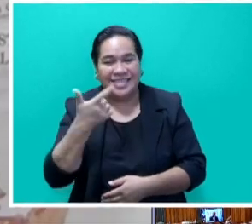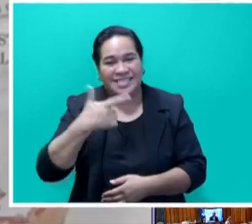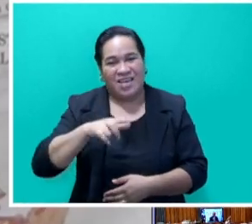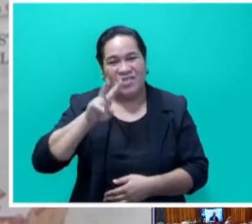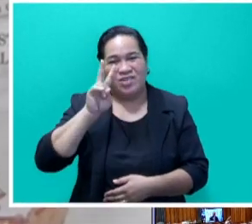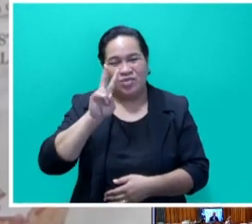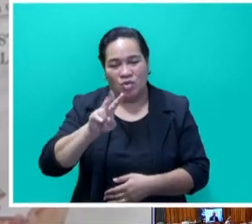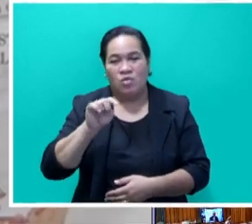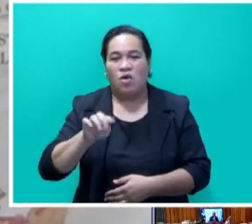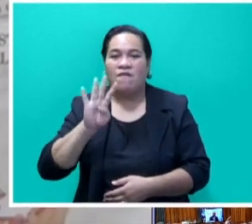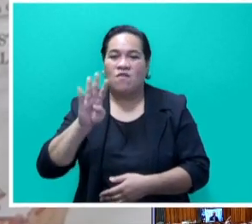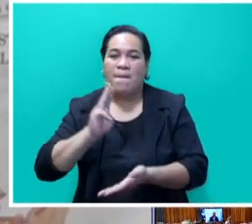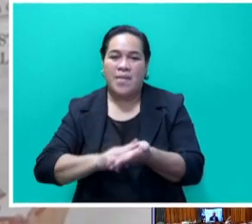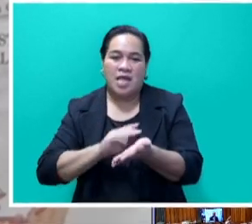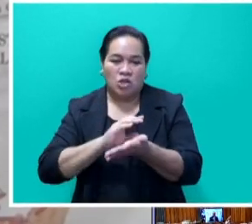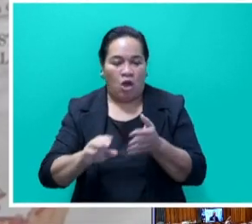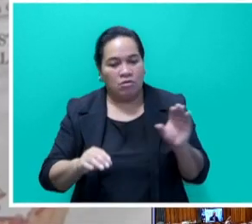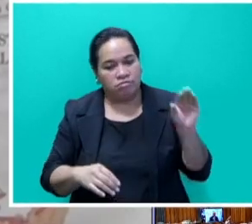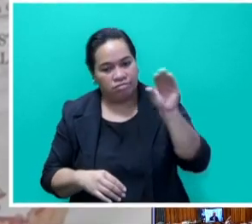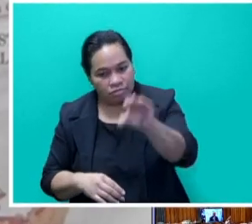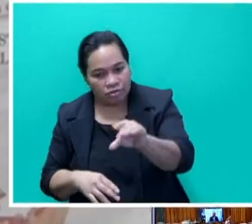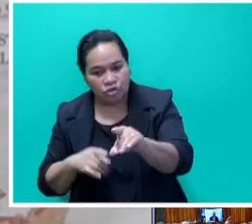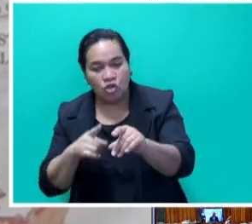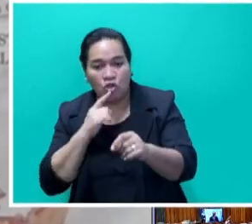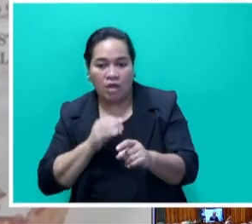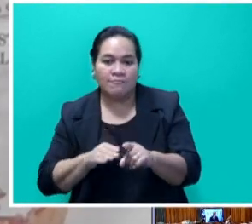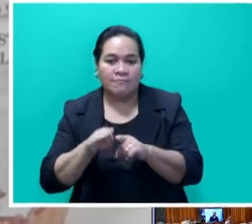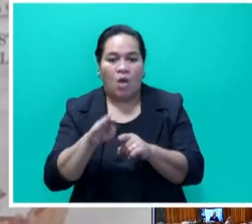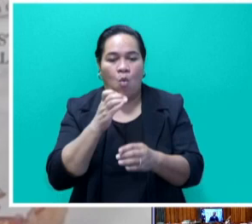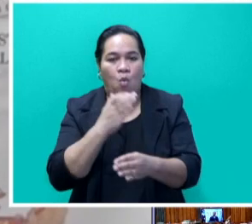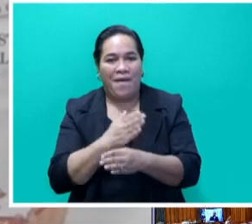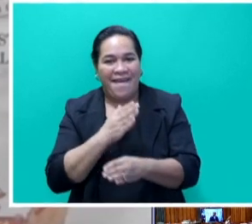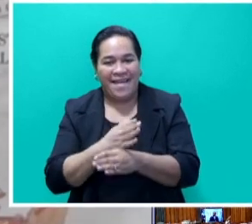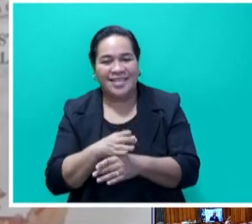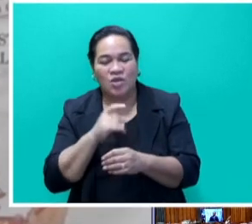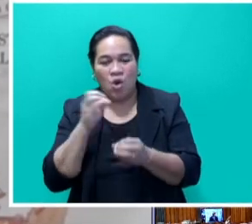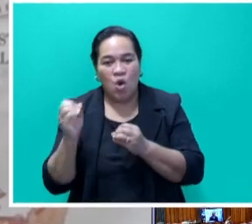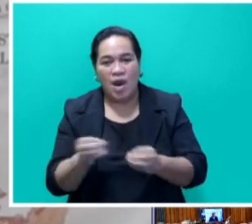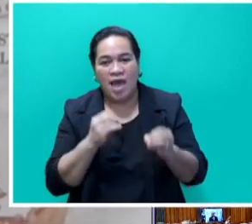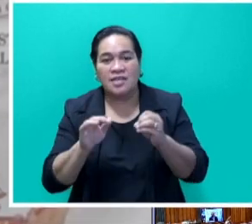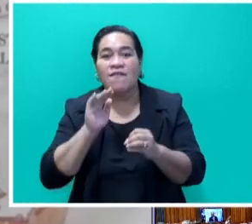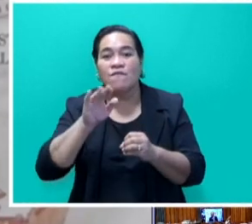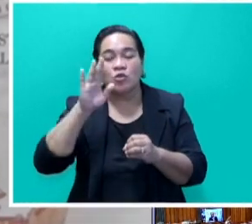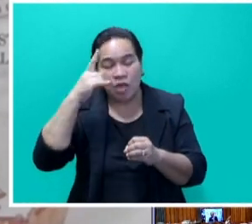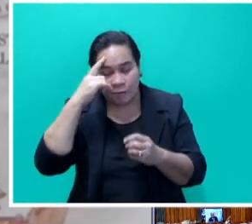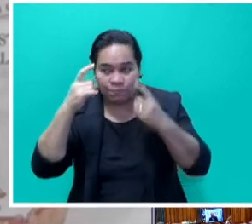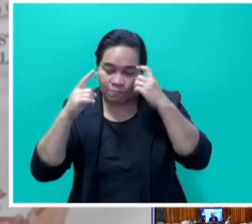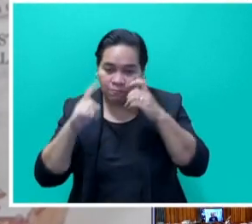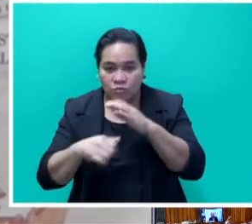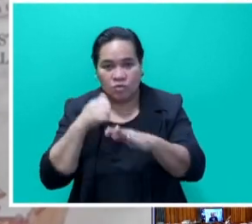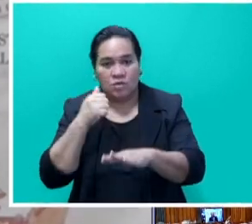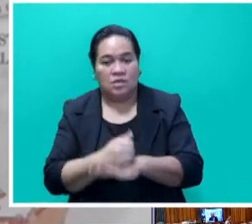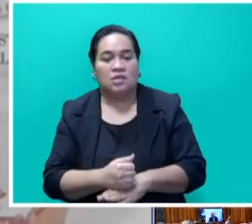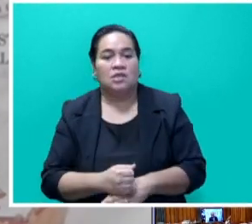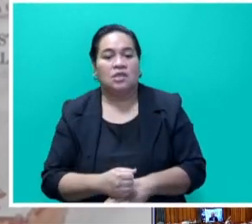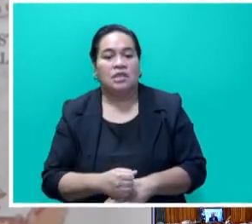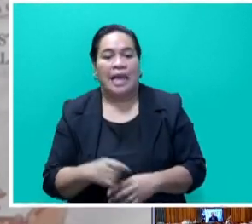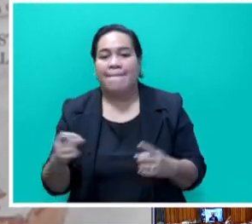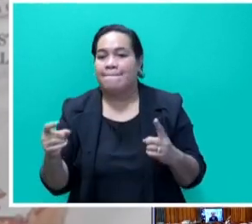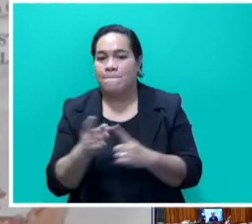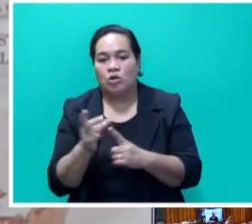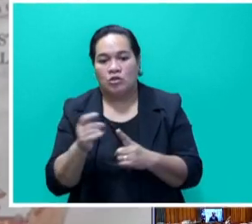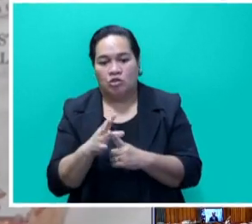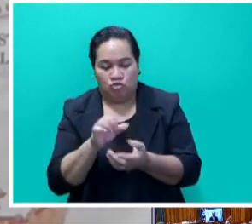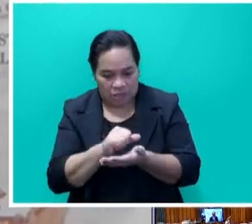$272.4 million to advance its physical works, to organize future initiatives, and importantly, to preserve the